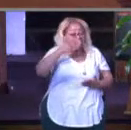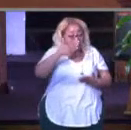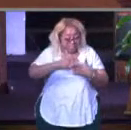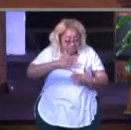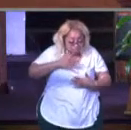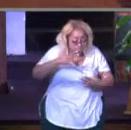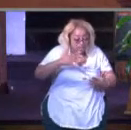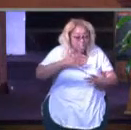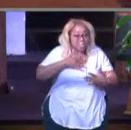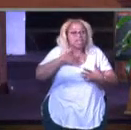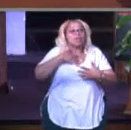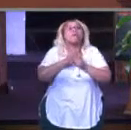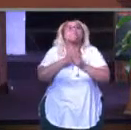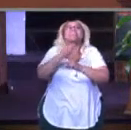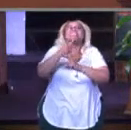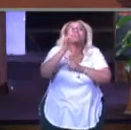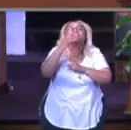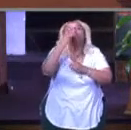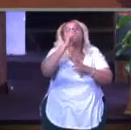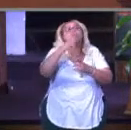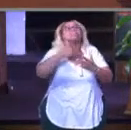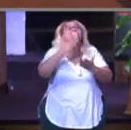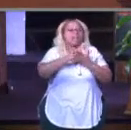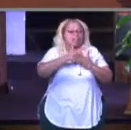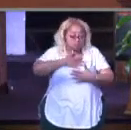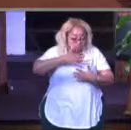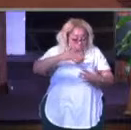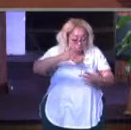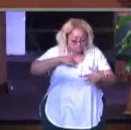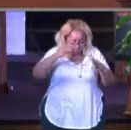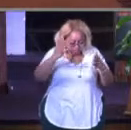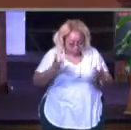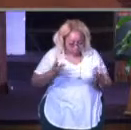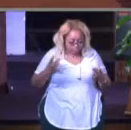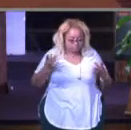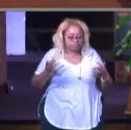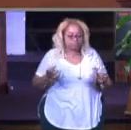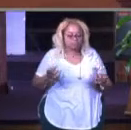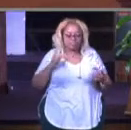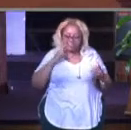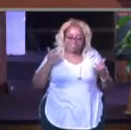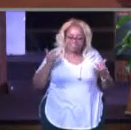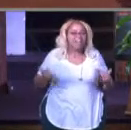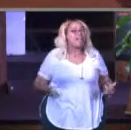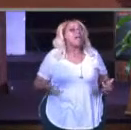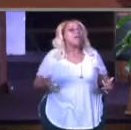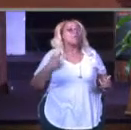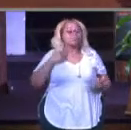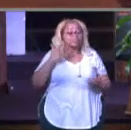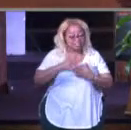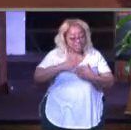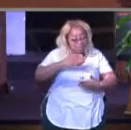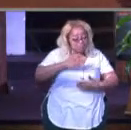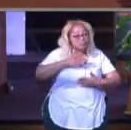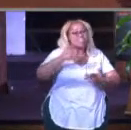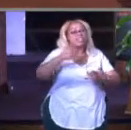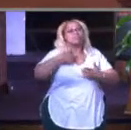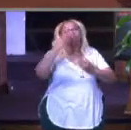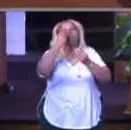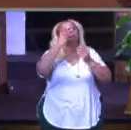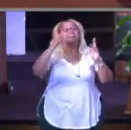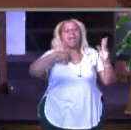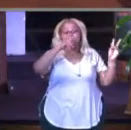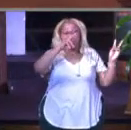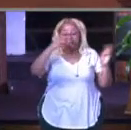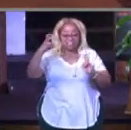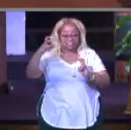to breathe, we make space for God. When we stop to breathe, we ground ourselves in the now. When we stop to breathe, we are saying that